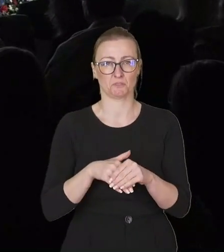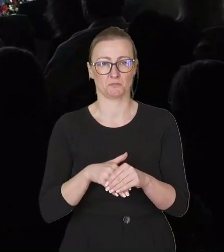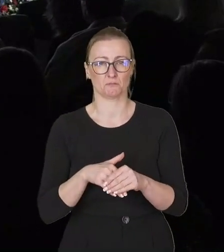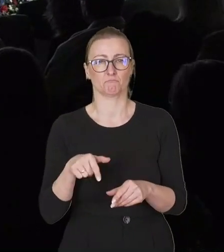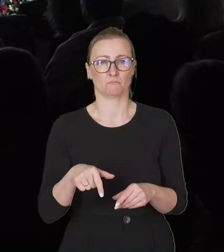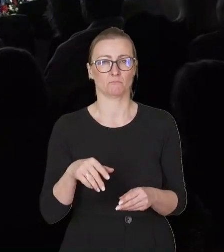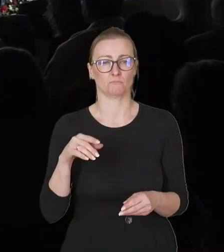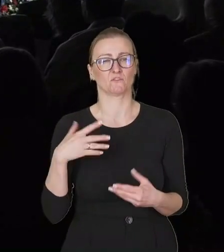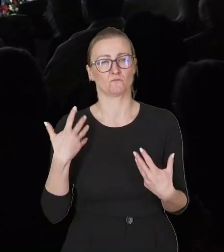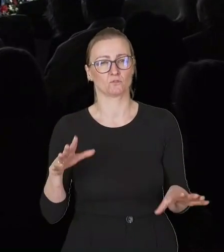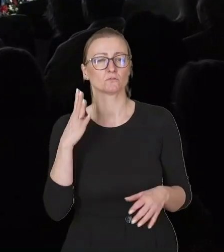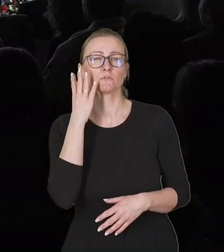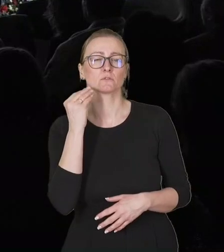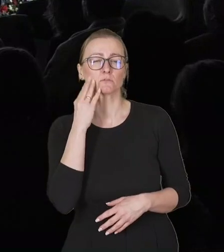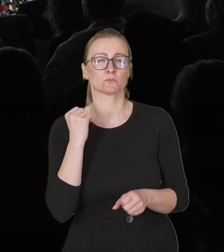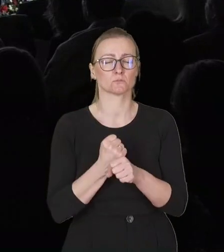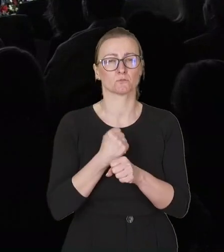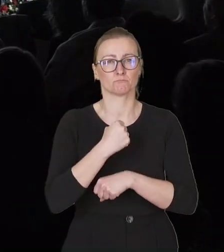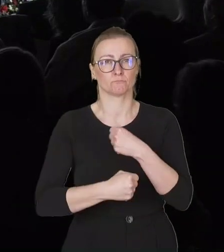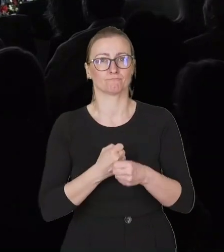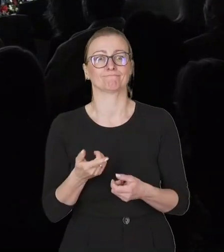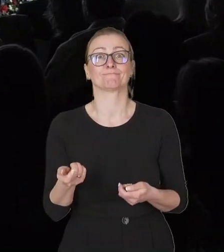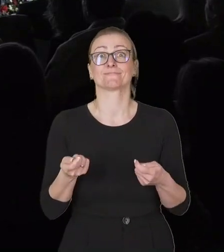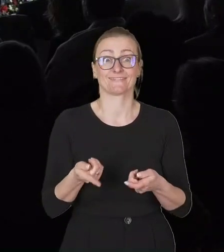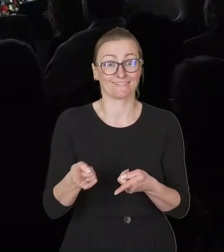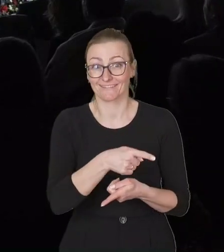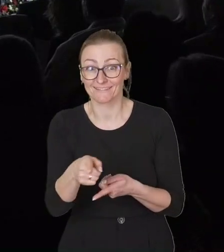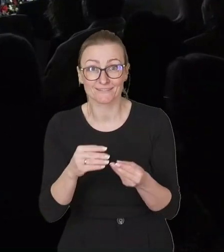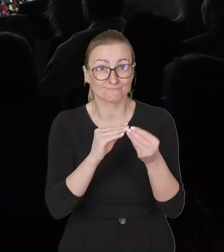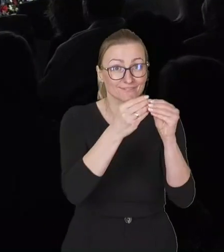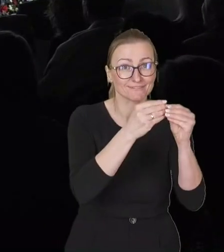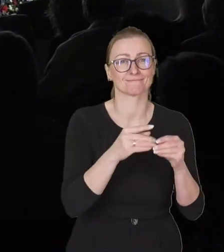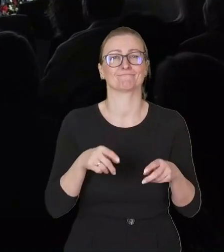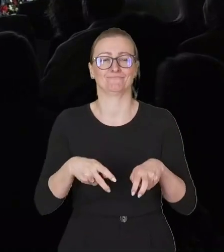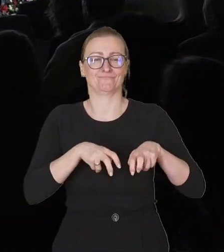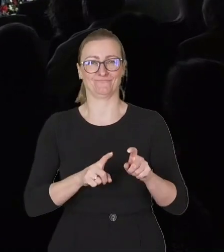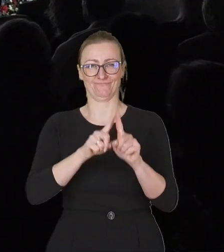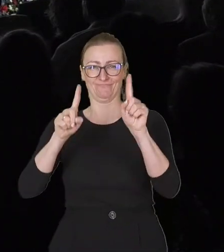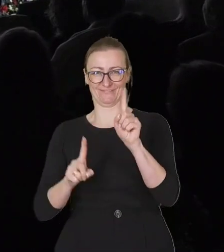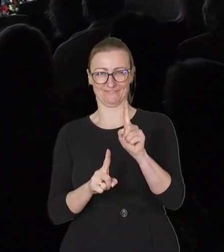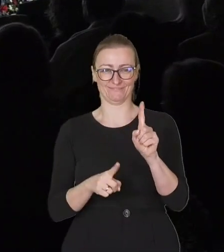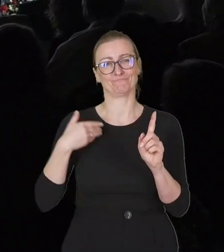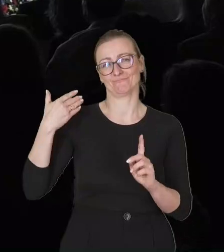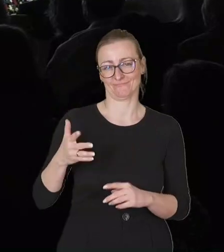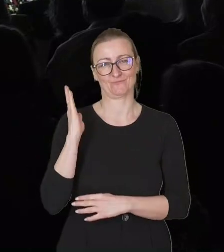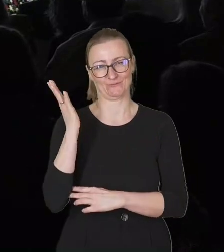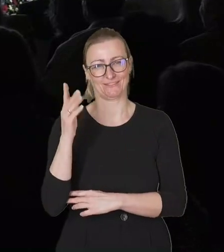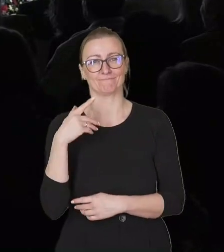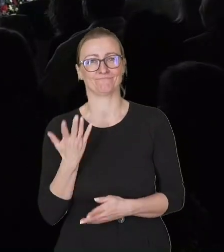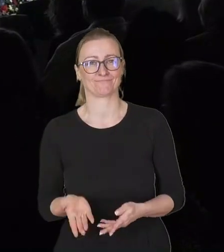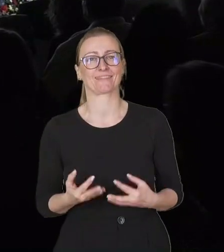He was the panel chairman and I was sitting as a director in the panel. So now I have this chance to revenge.